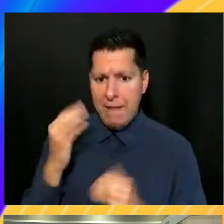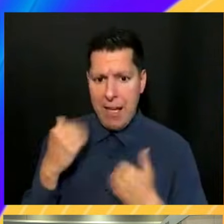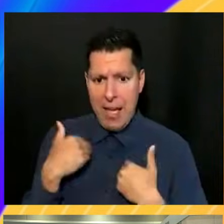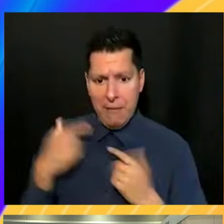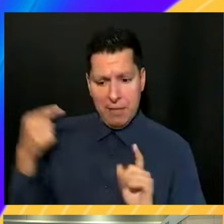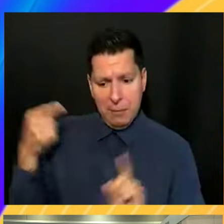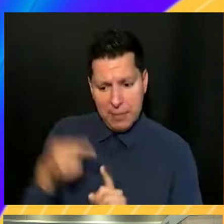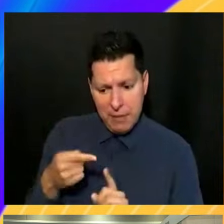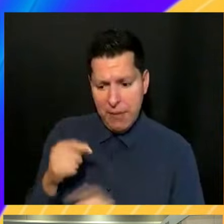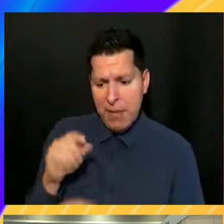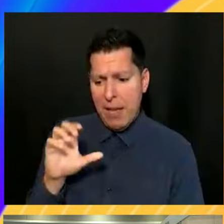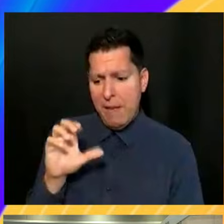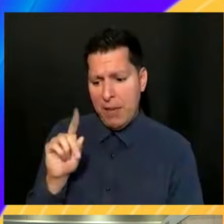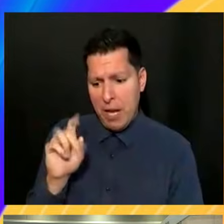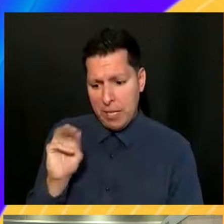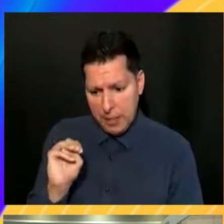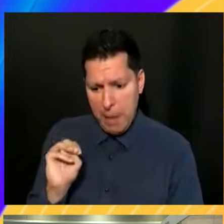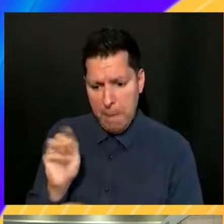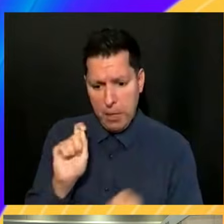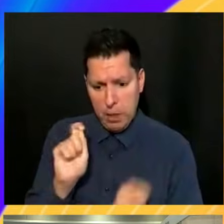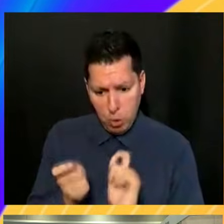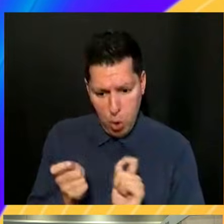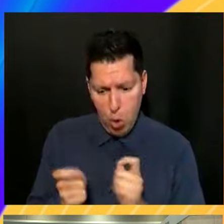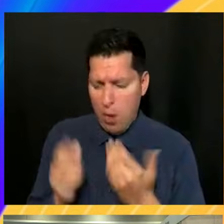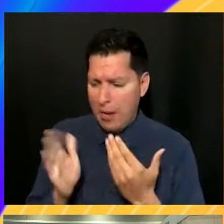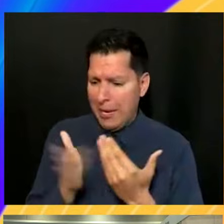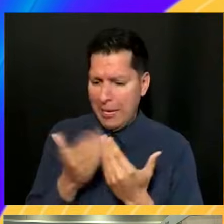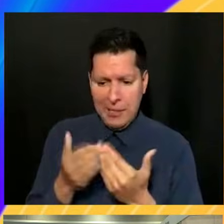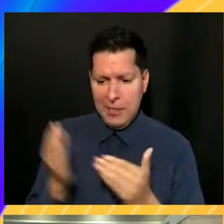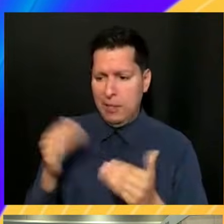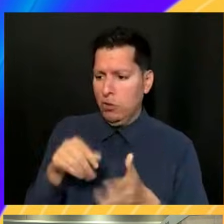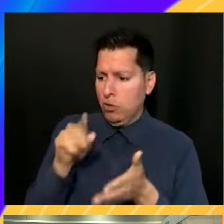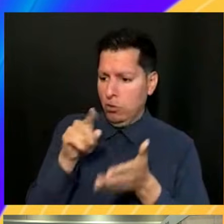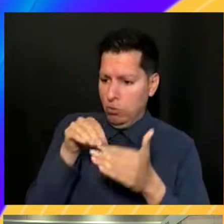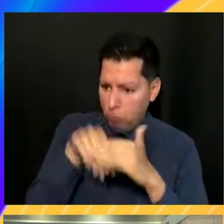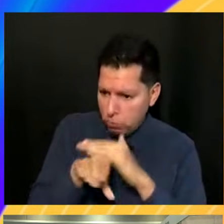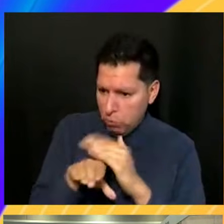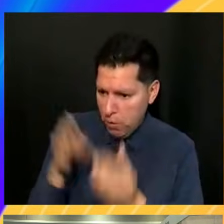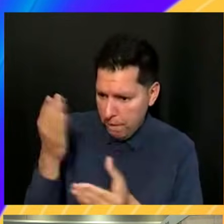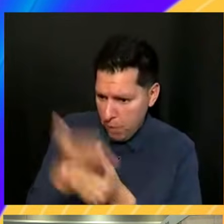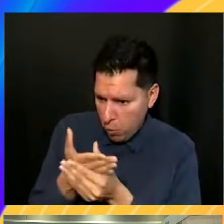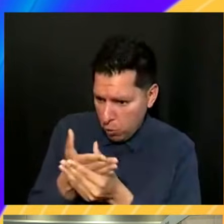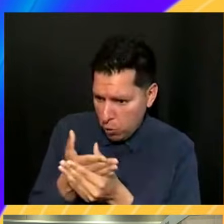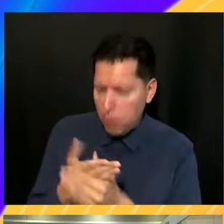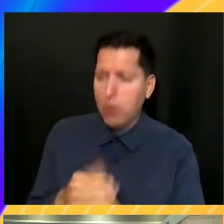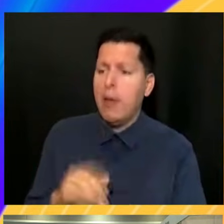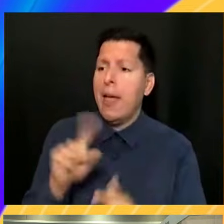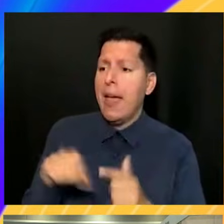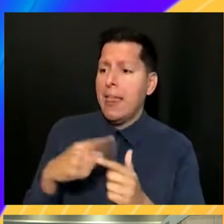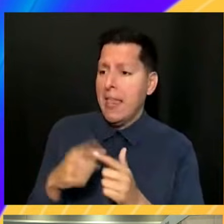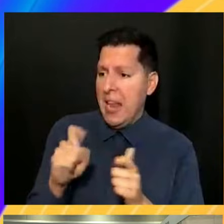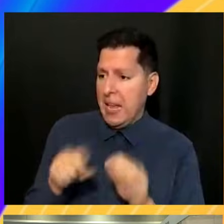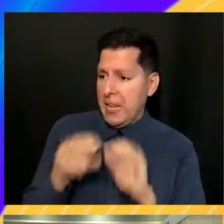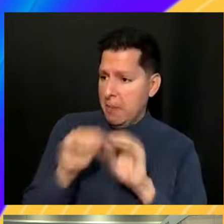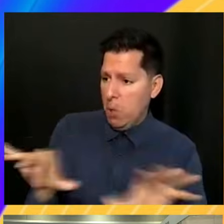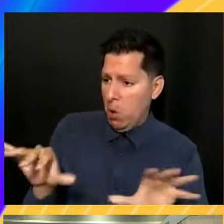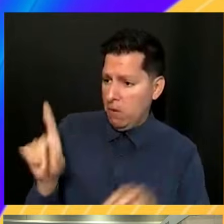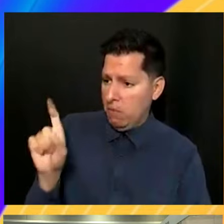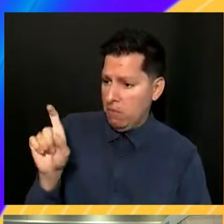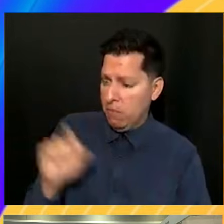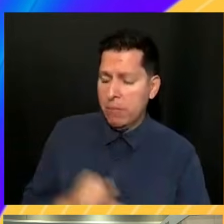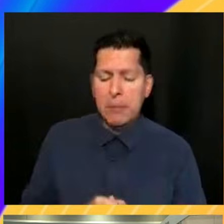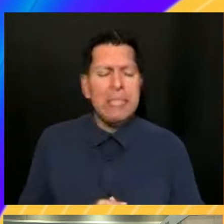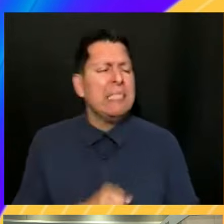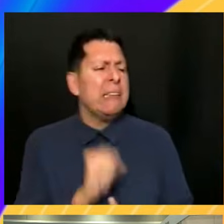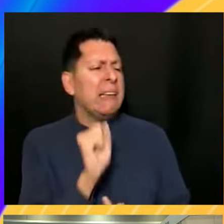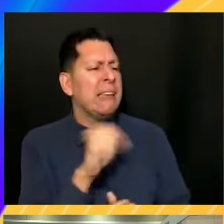SCP, I can simply check it into this folder, and LZA will deploy it. Yeah, what I would typically do is like have